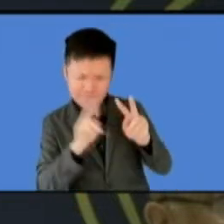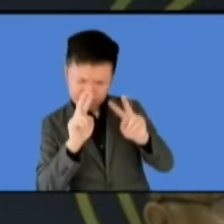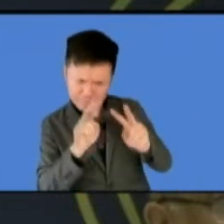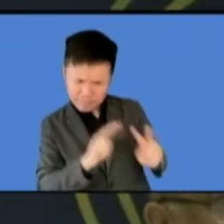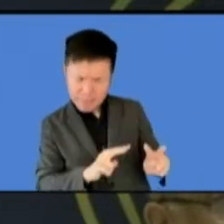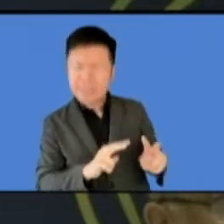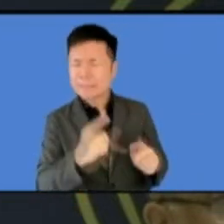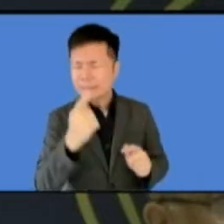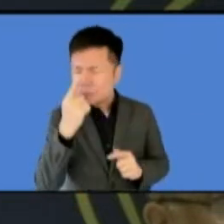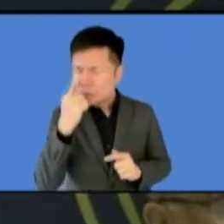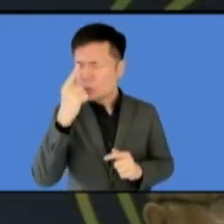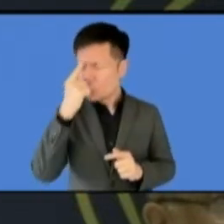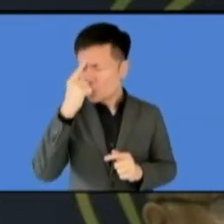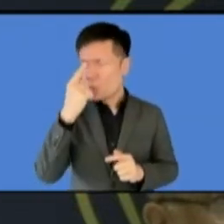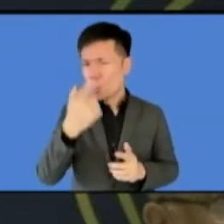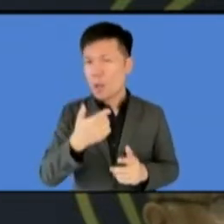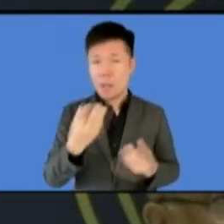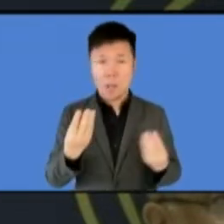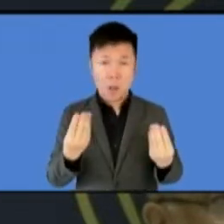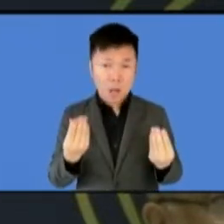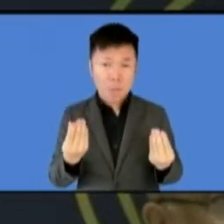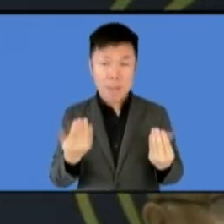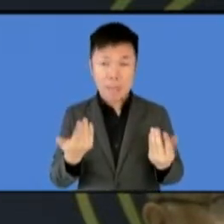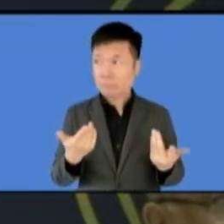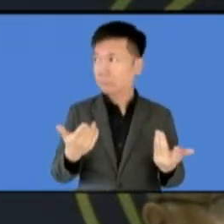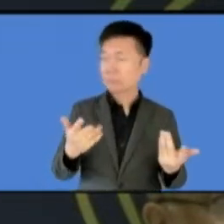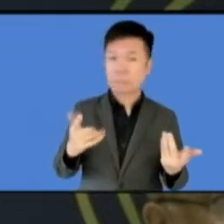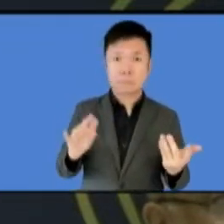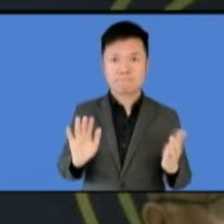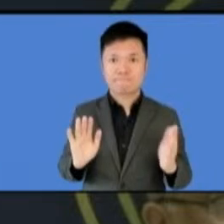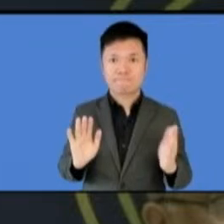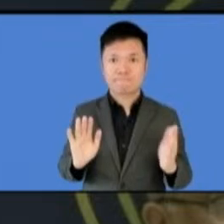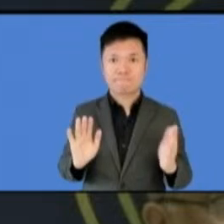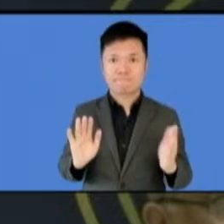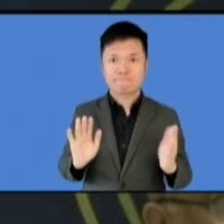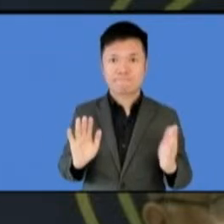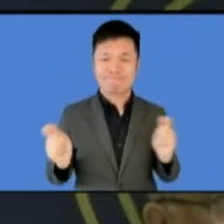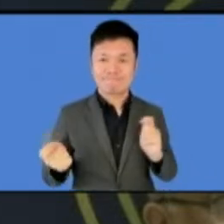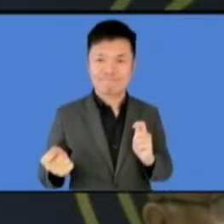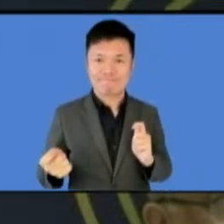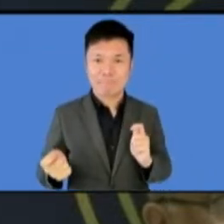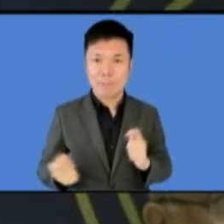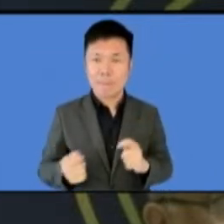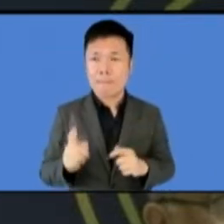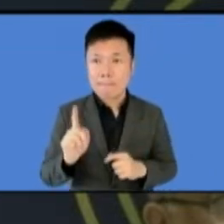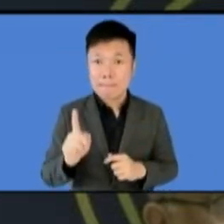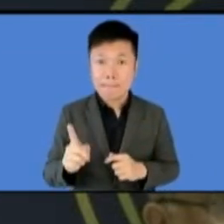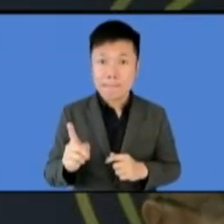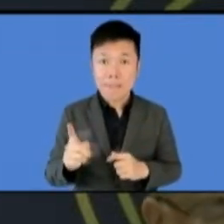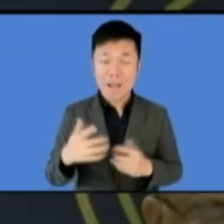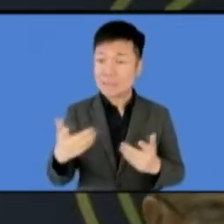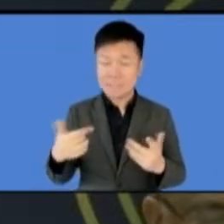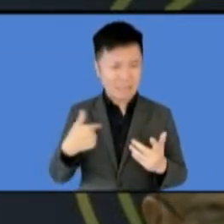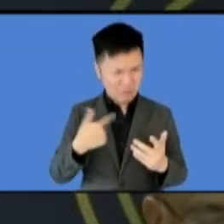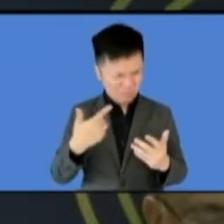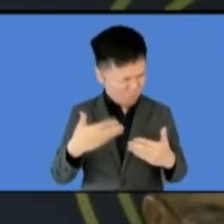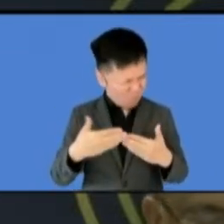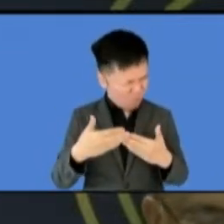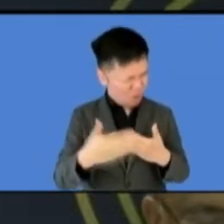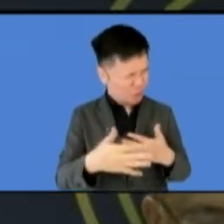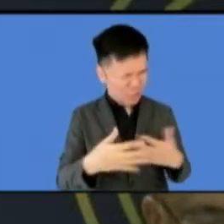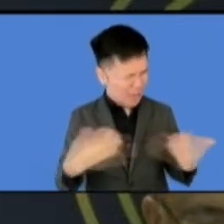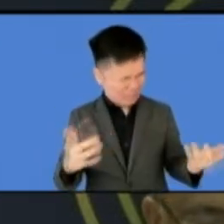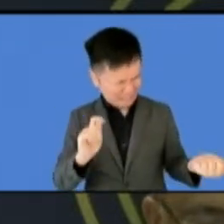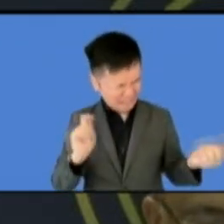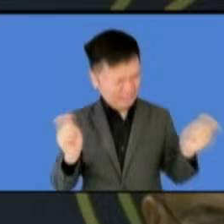the economy, but we don't really know the magnitude of the impact, and that's